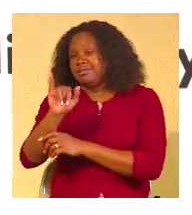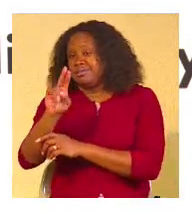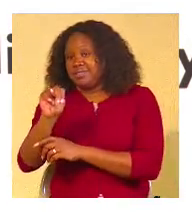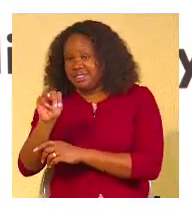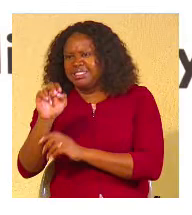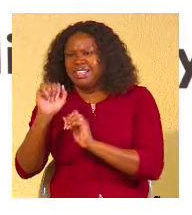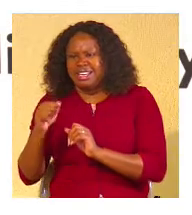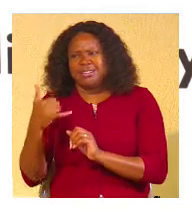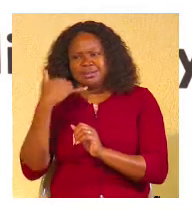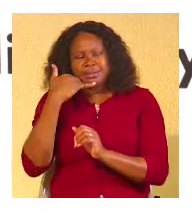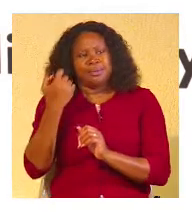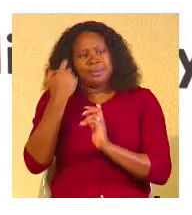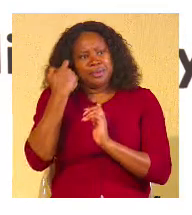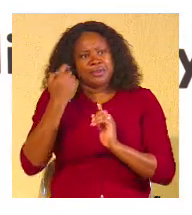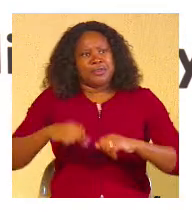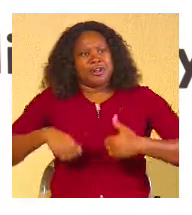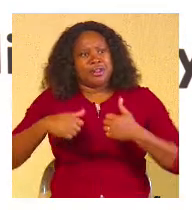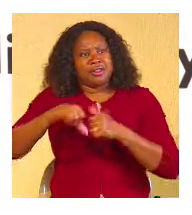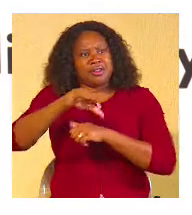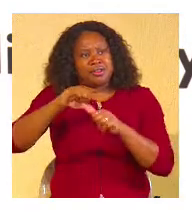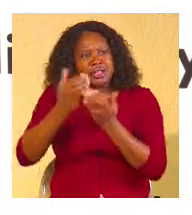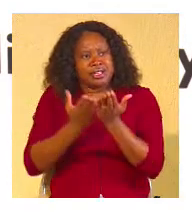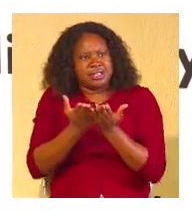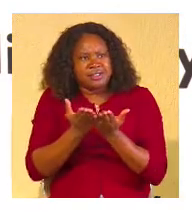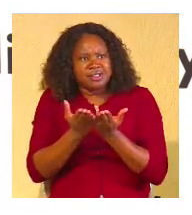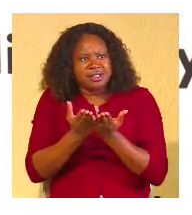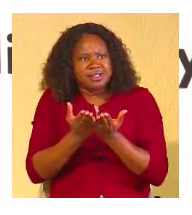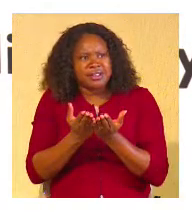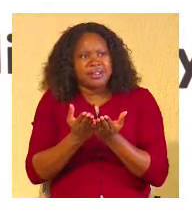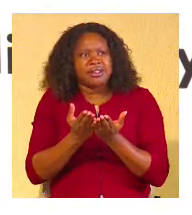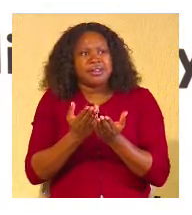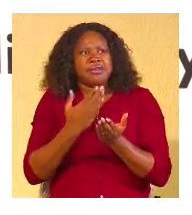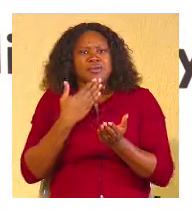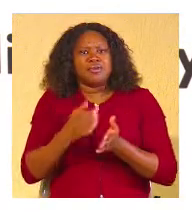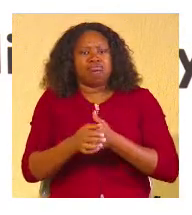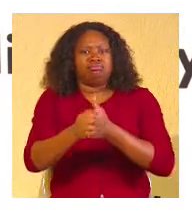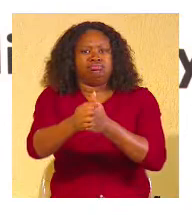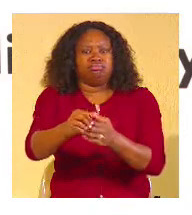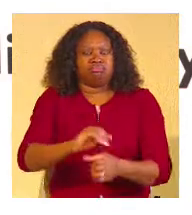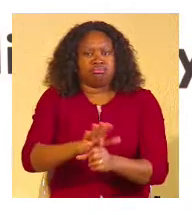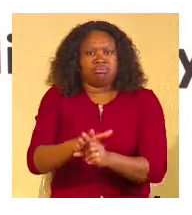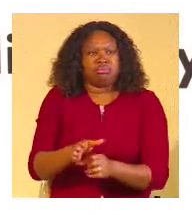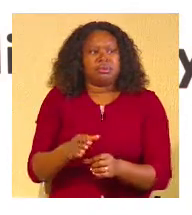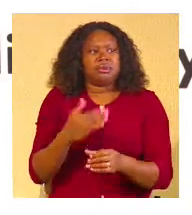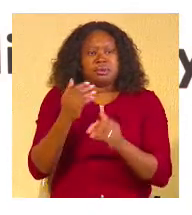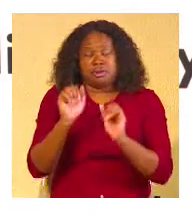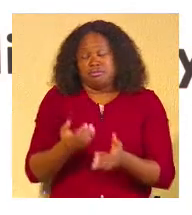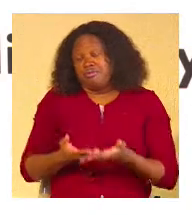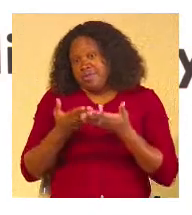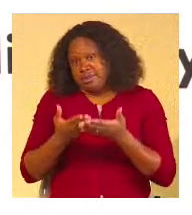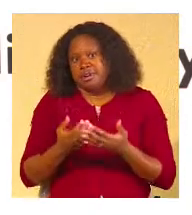also contact the Ministry of Health and Social Services, who's the custodian of driving this process. So they will be able to